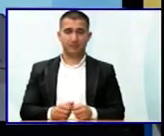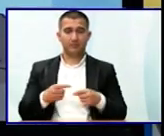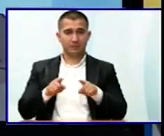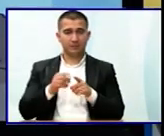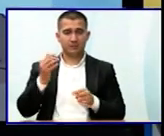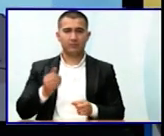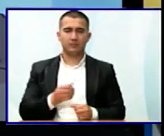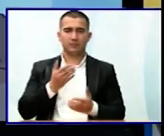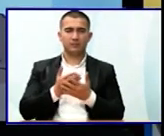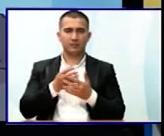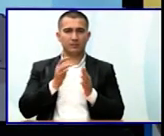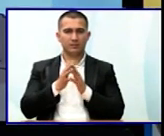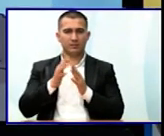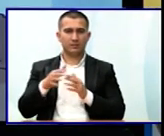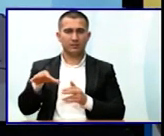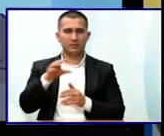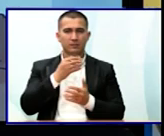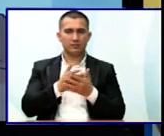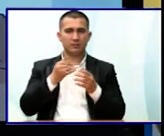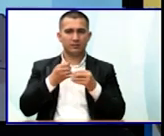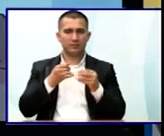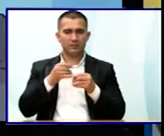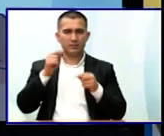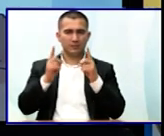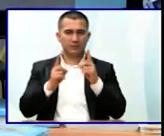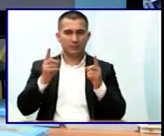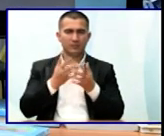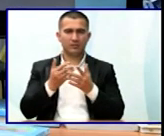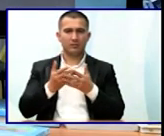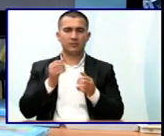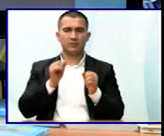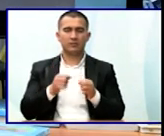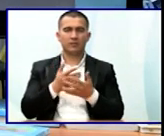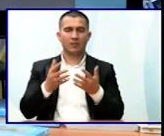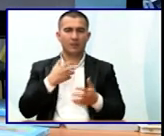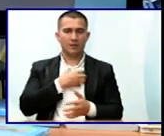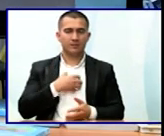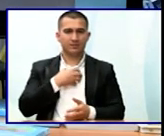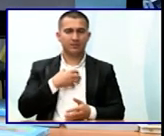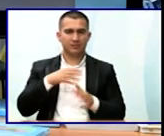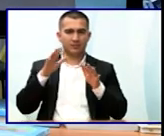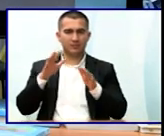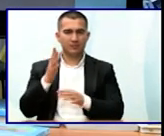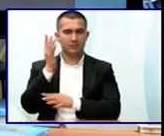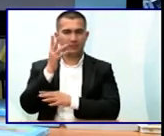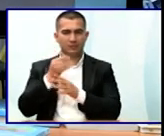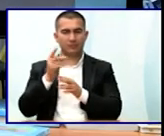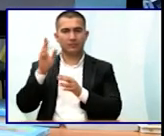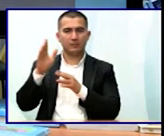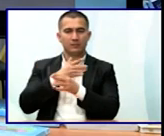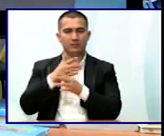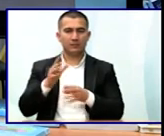Bunda o'simliklar novdasining ma'lum bir qismi asosiy poyadan ajratilmagan